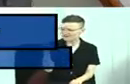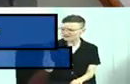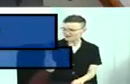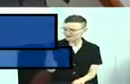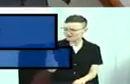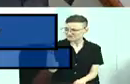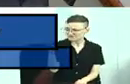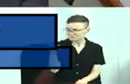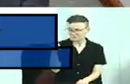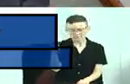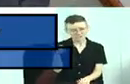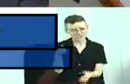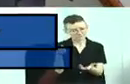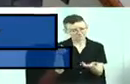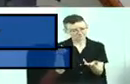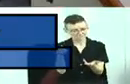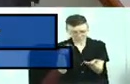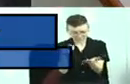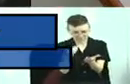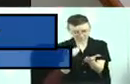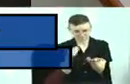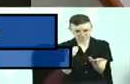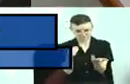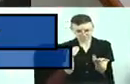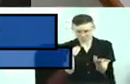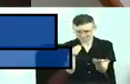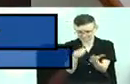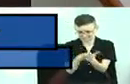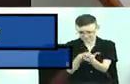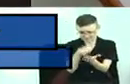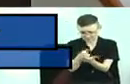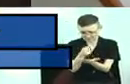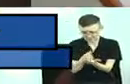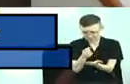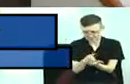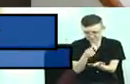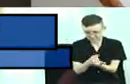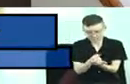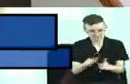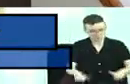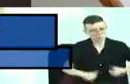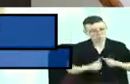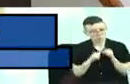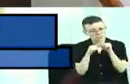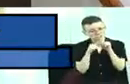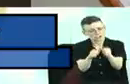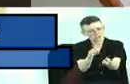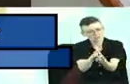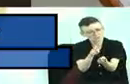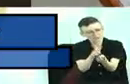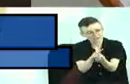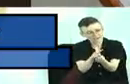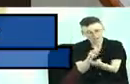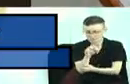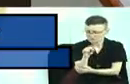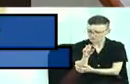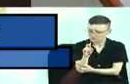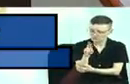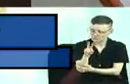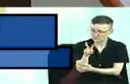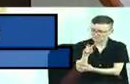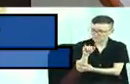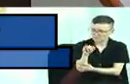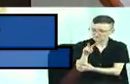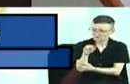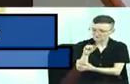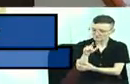was making a living with survival sex before we actually knew that that was even a term or a sad necessity